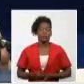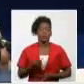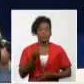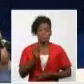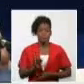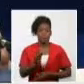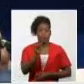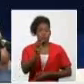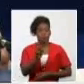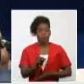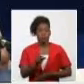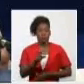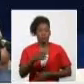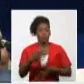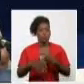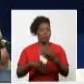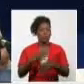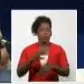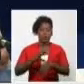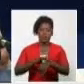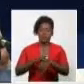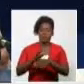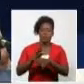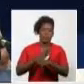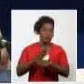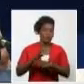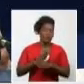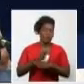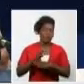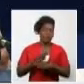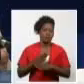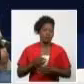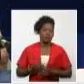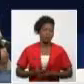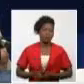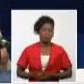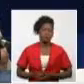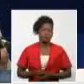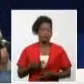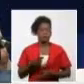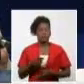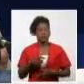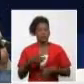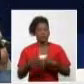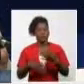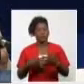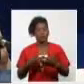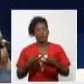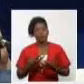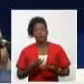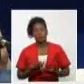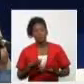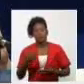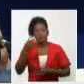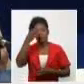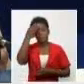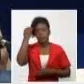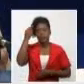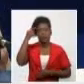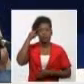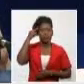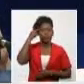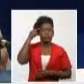also bedridden. He was admitted for 6 days after having started with respiratory